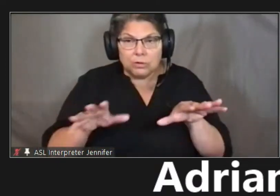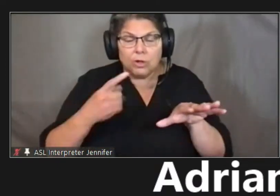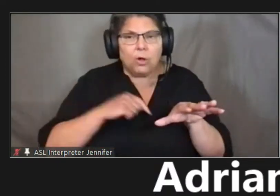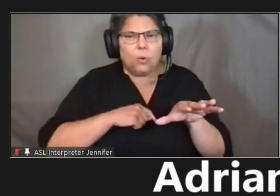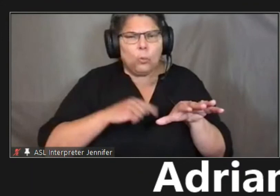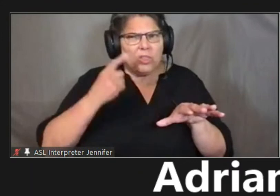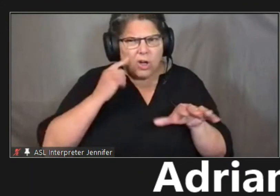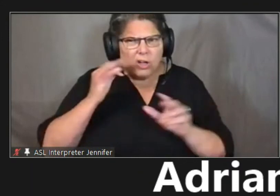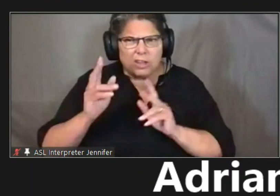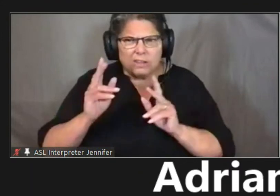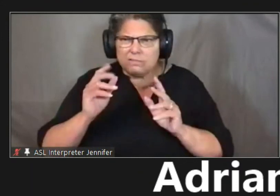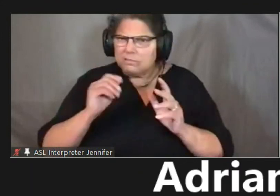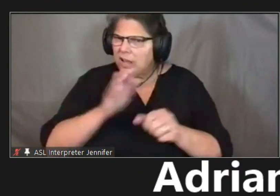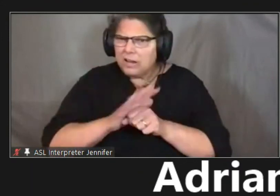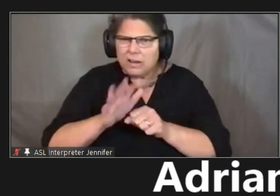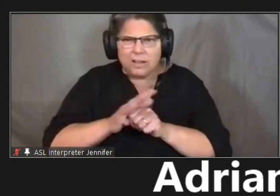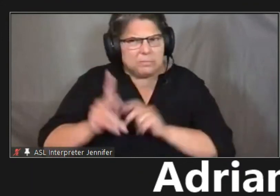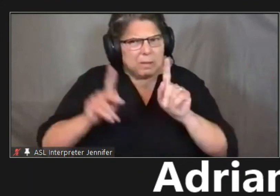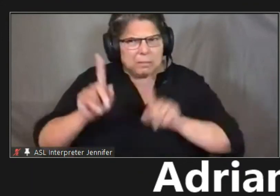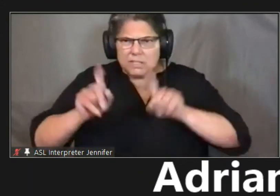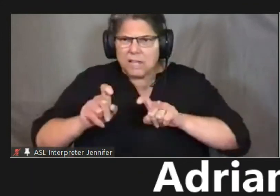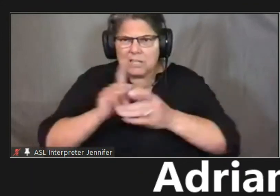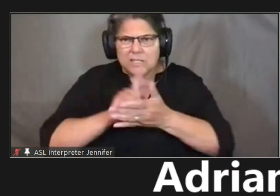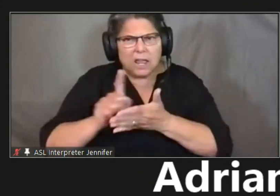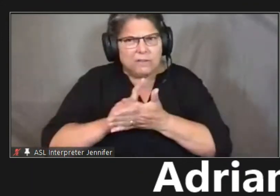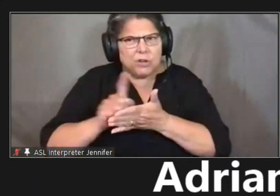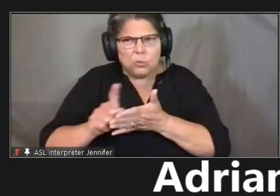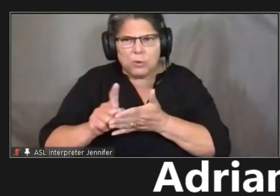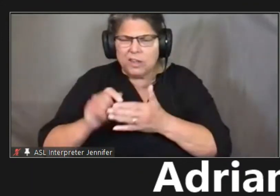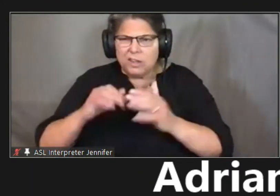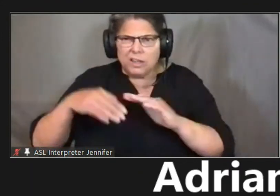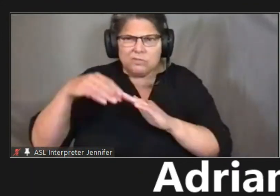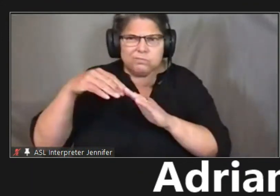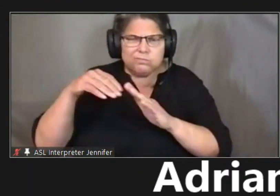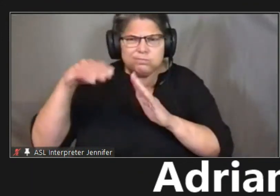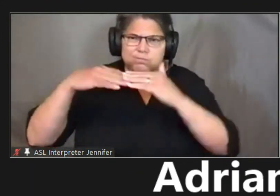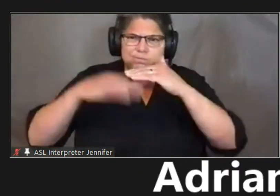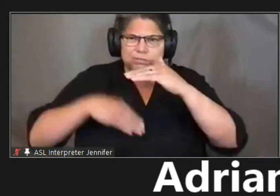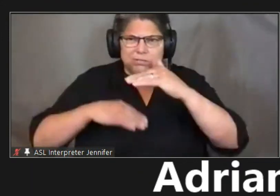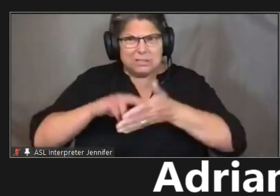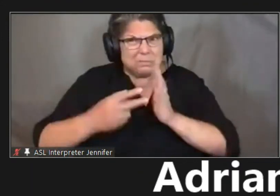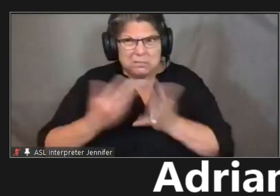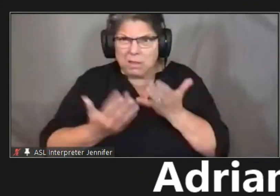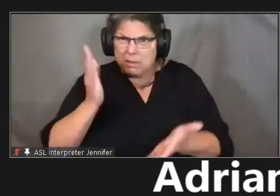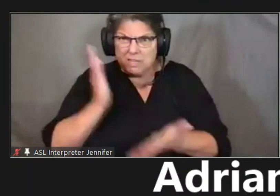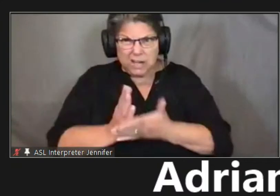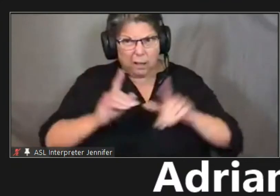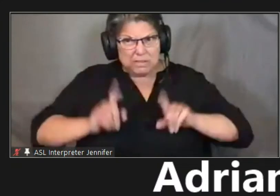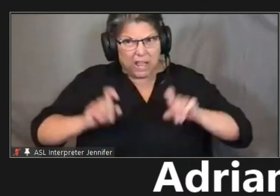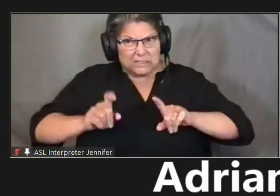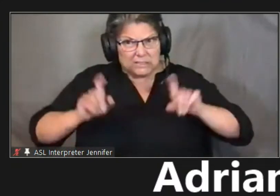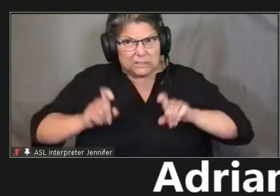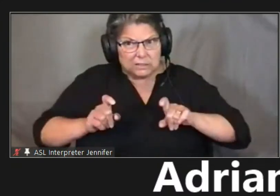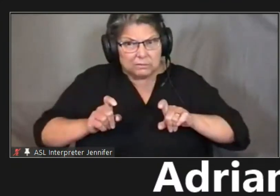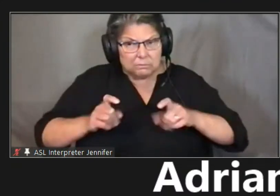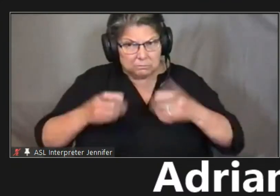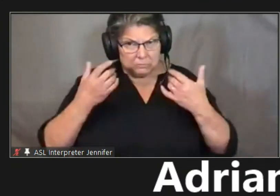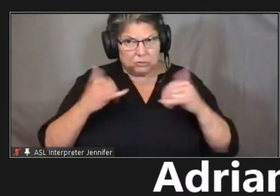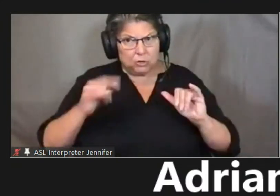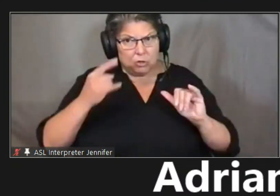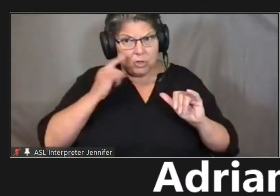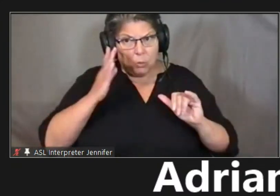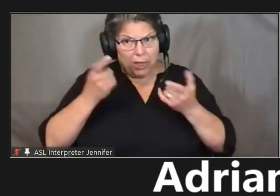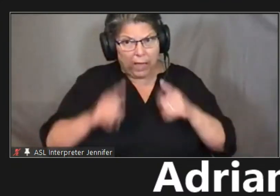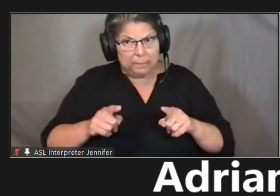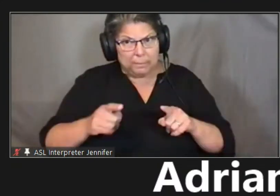tests per week, that we might have the testing pulled from us. Is that a risk now, given how low the testing